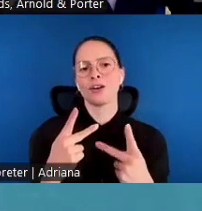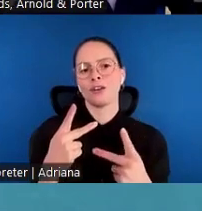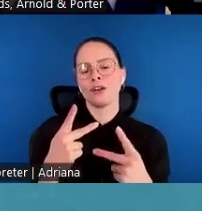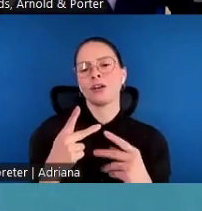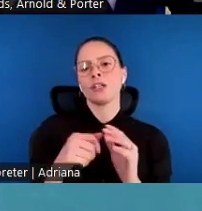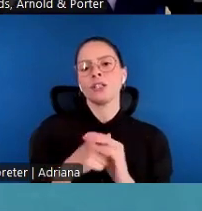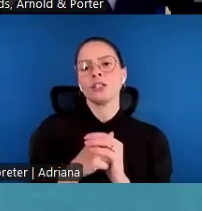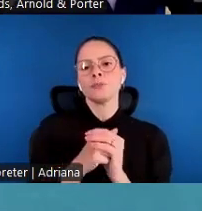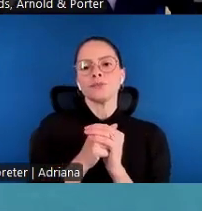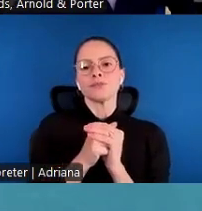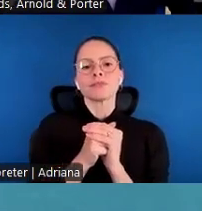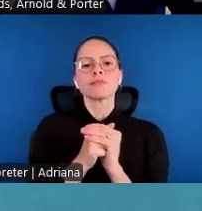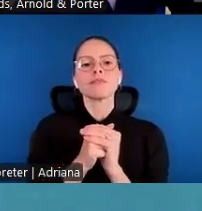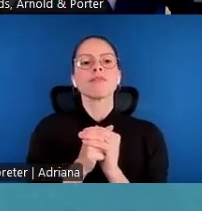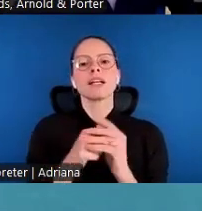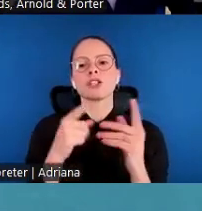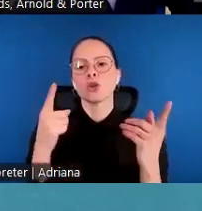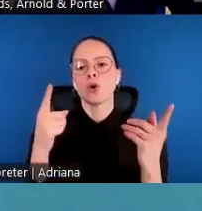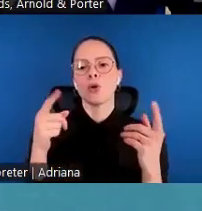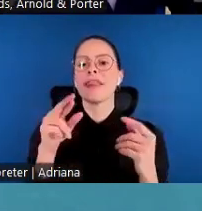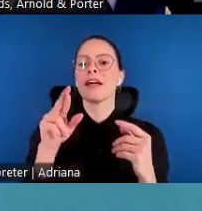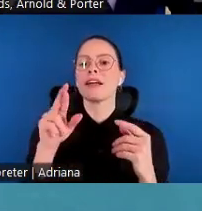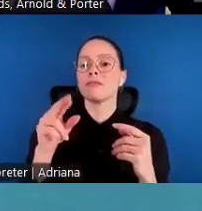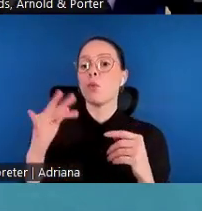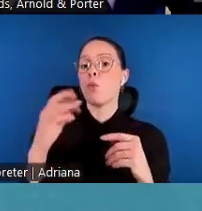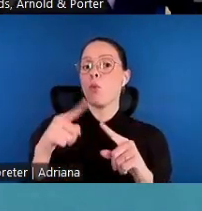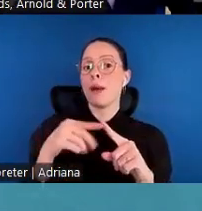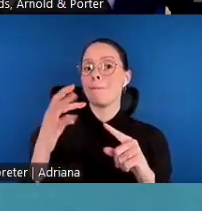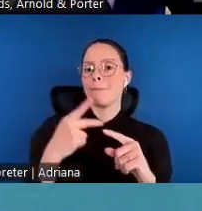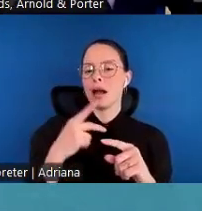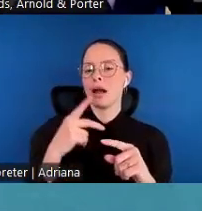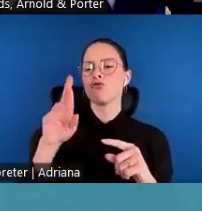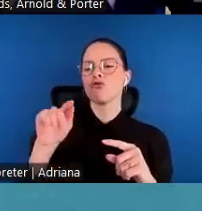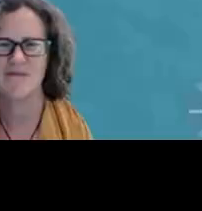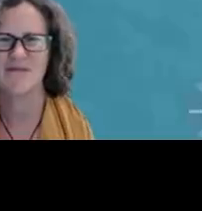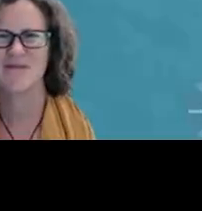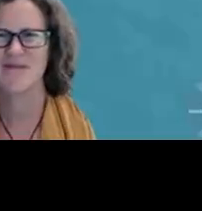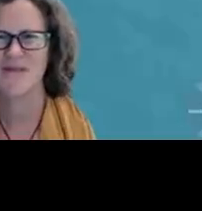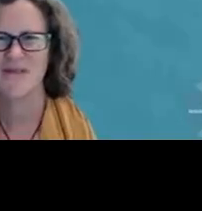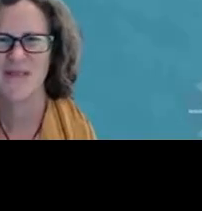going to talk a little bit about the culture for us. Great.